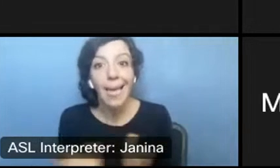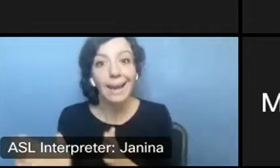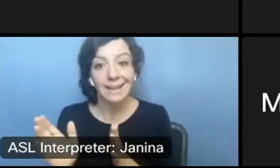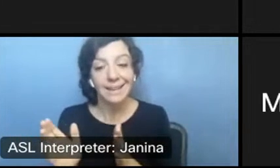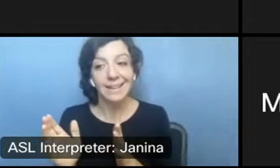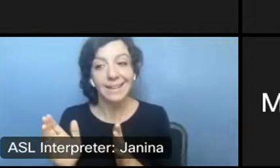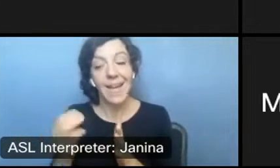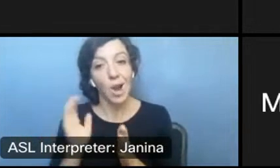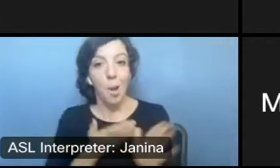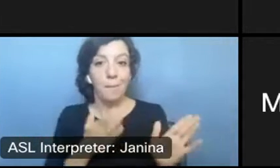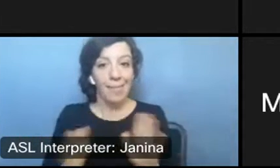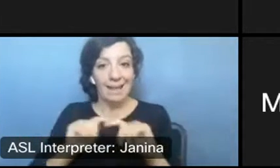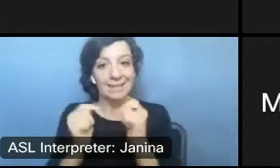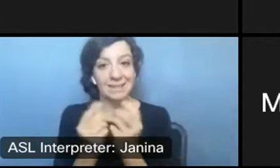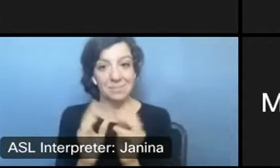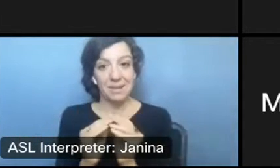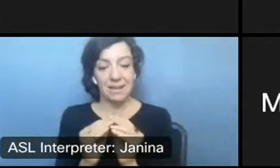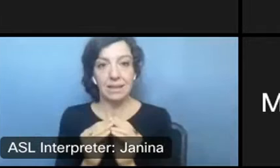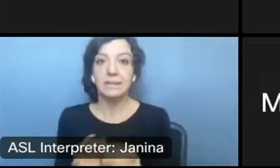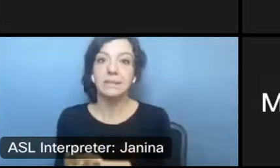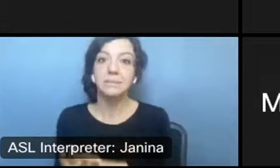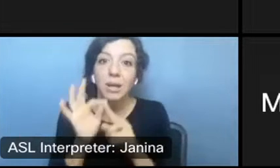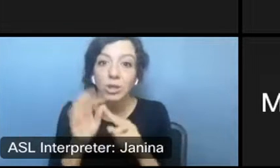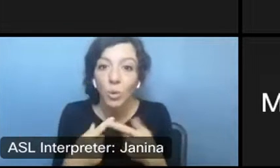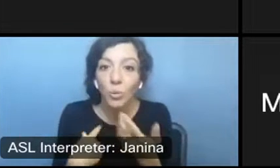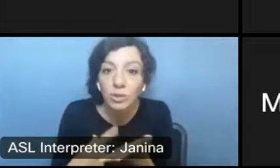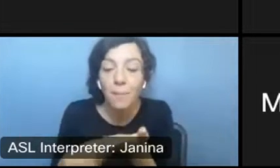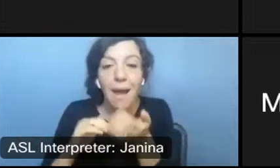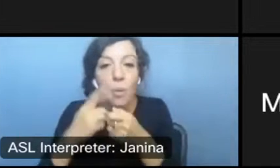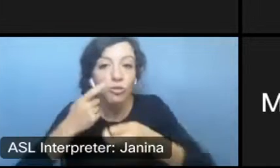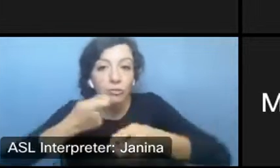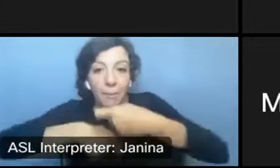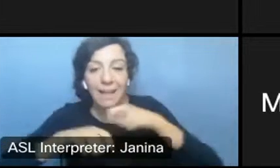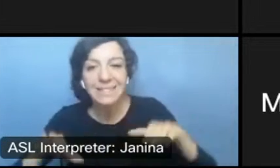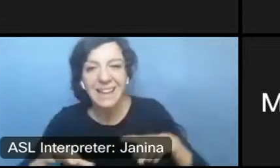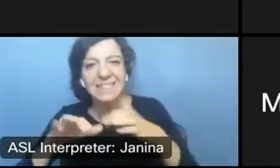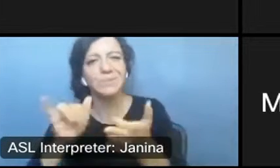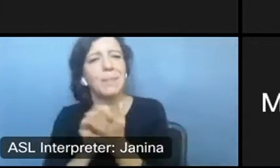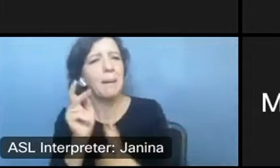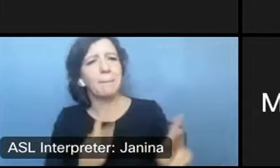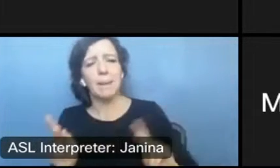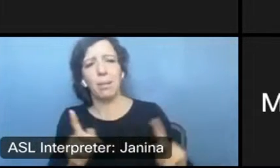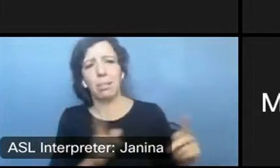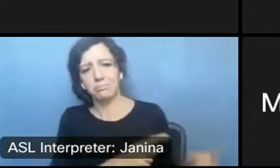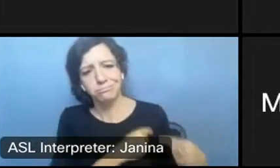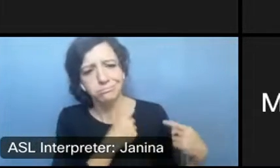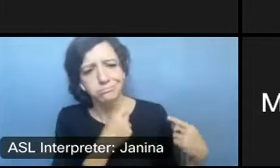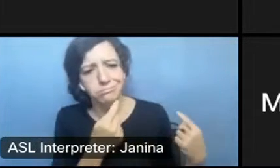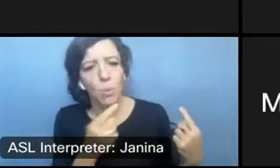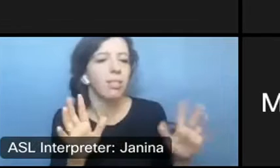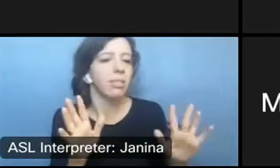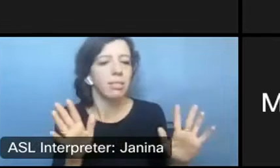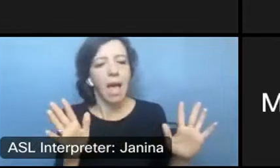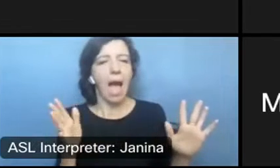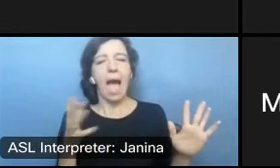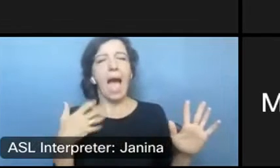comes to talking about how we are going to replace those activities that people have really, I don't want to take this